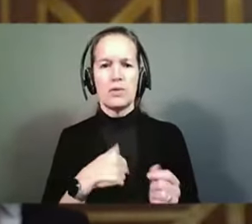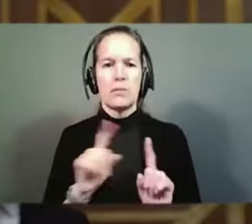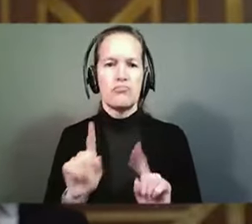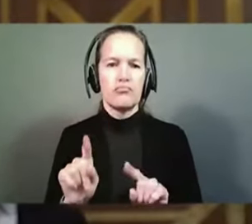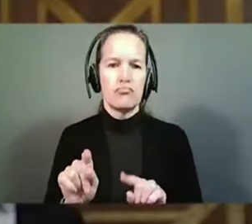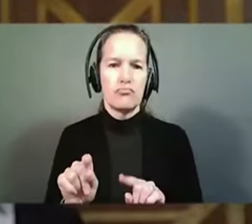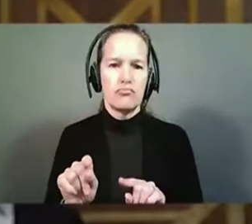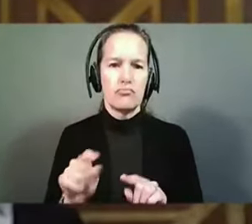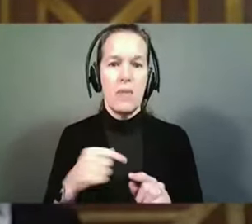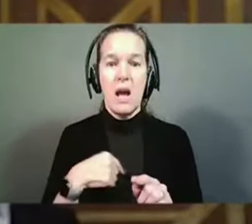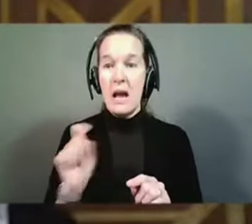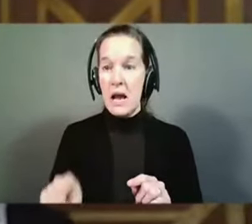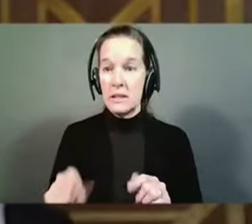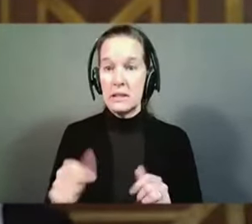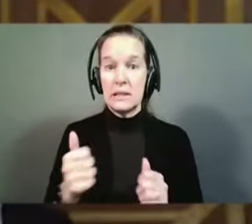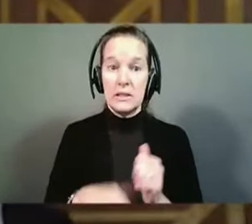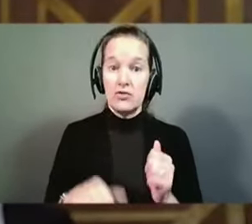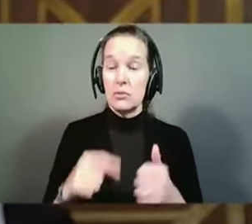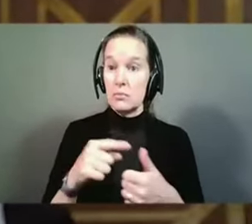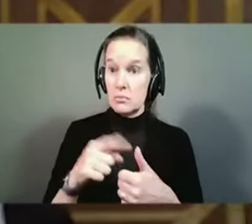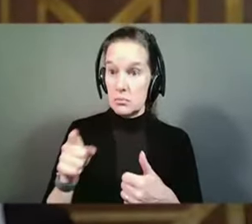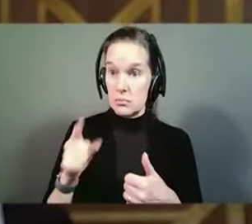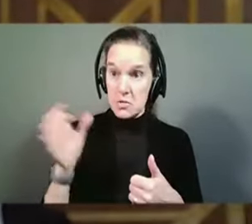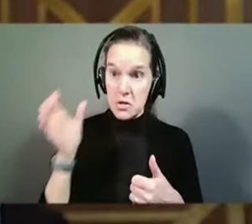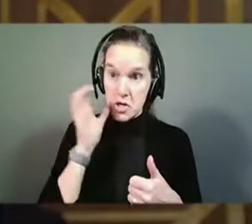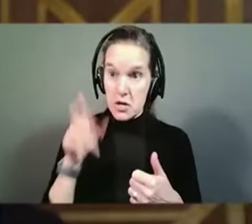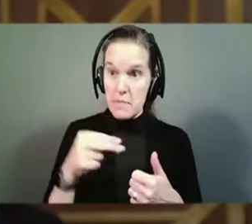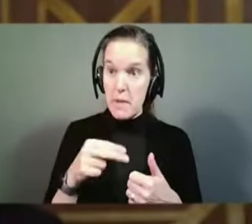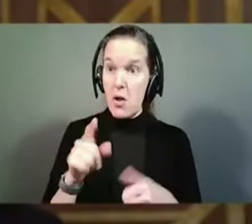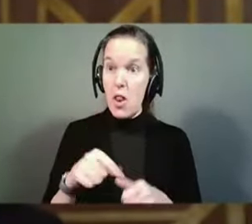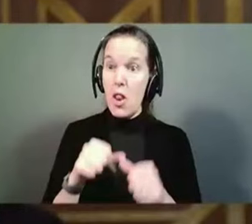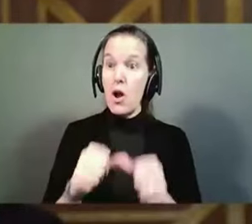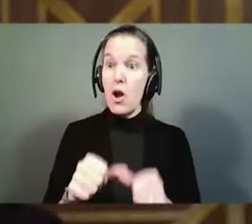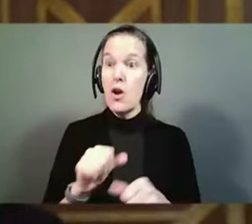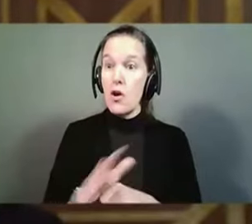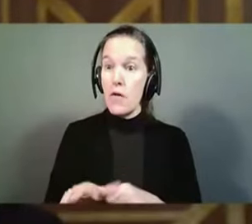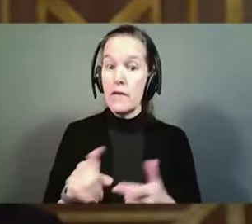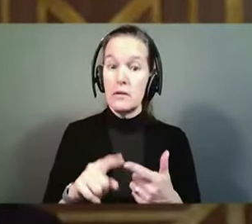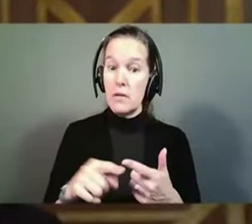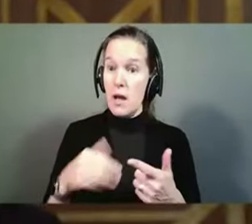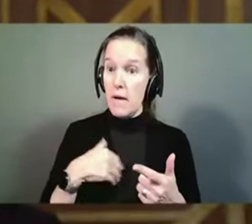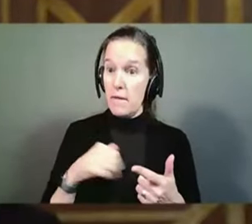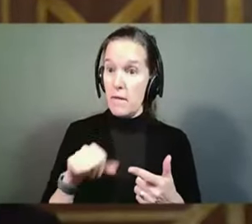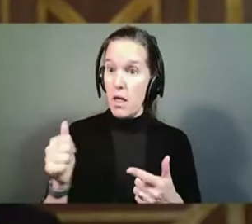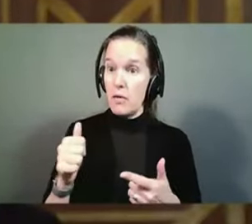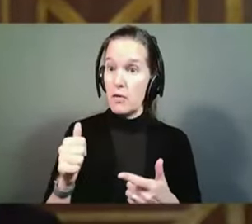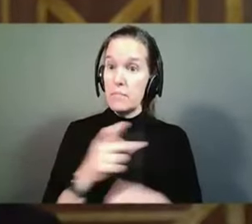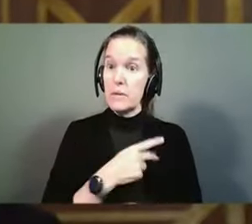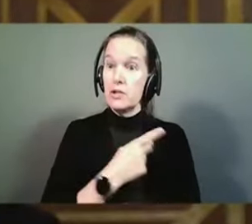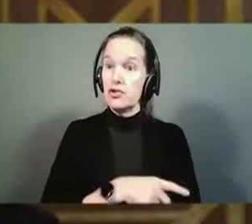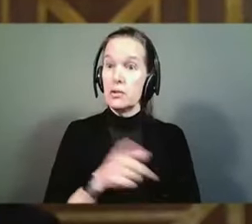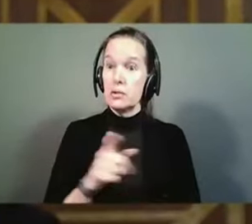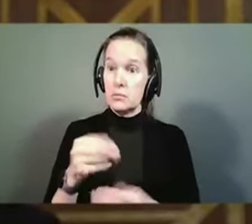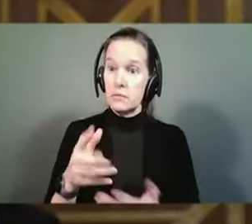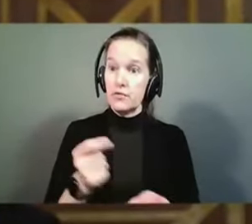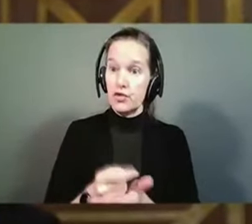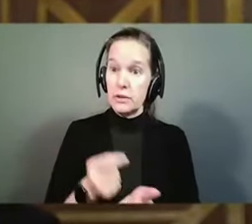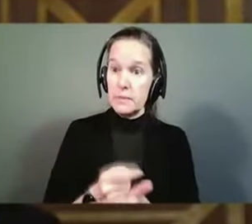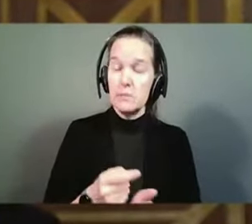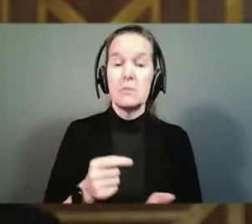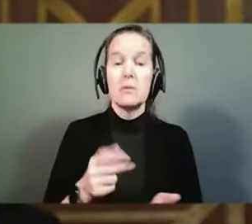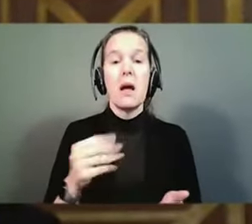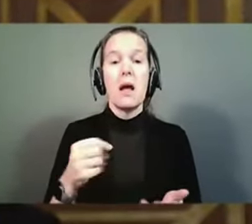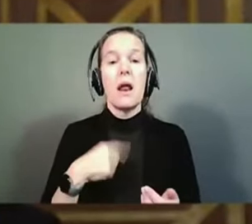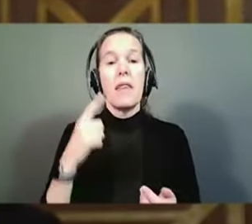have you heard of long COVID? Are you treating any other patients with long COVID? And I think in the last year, more of